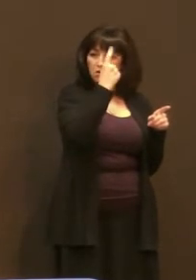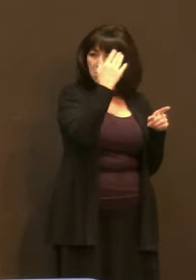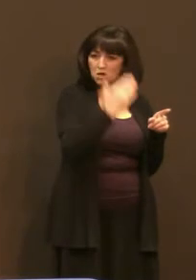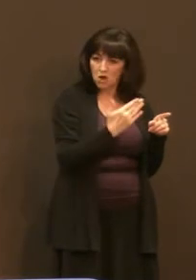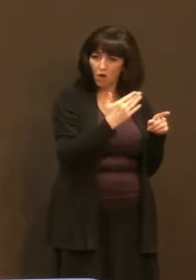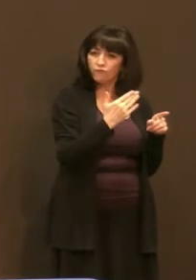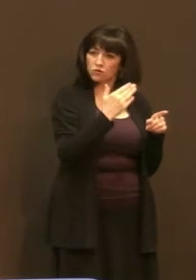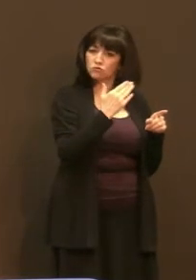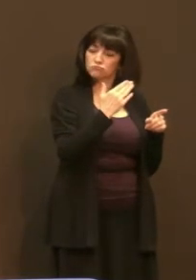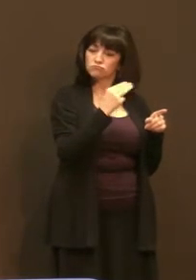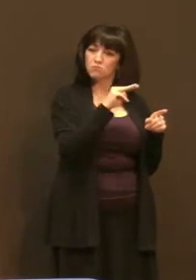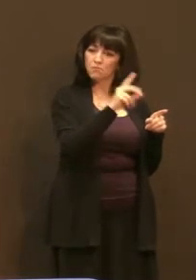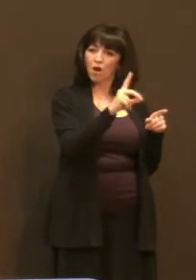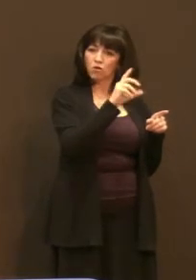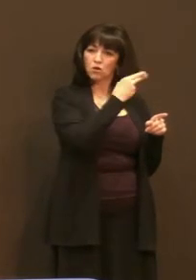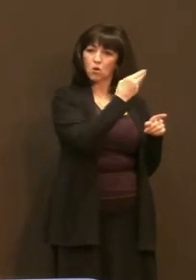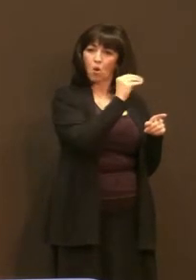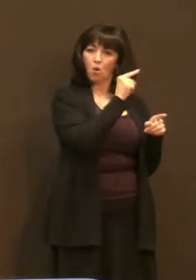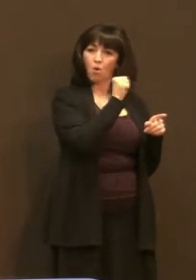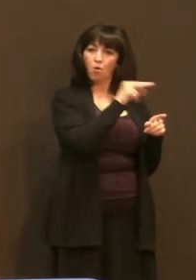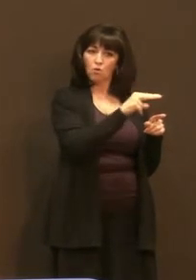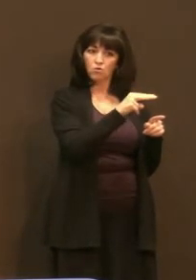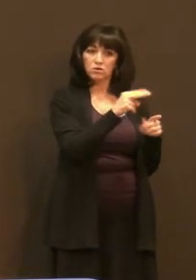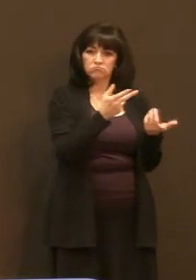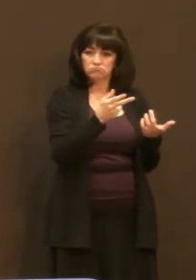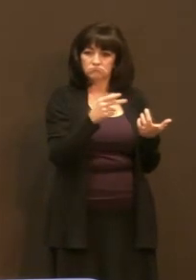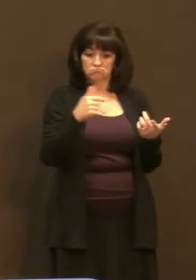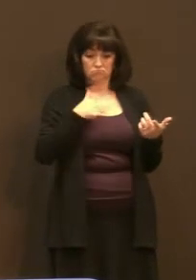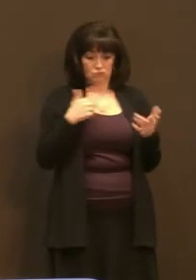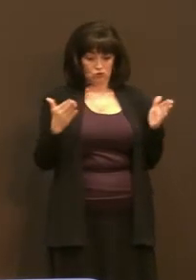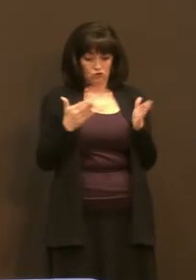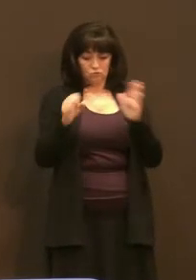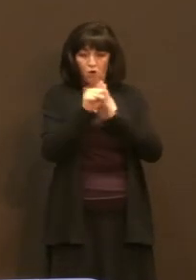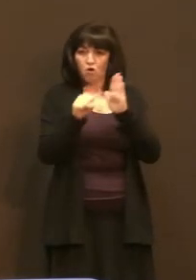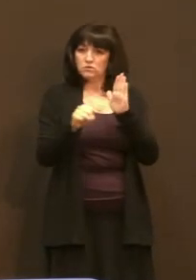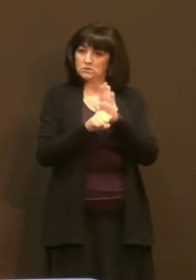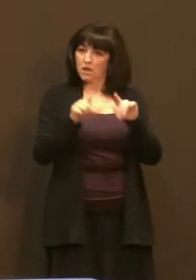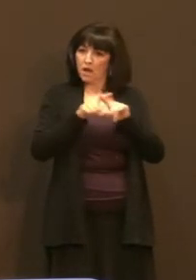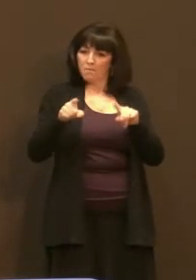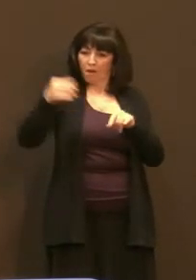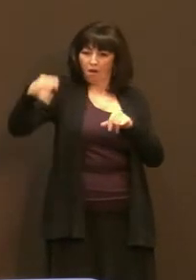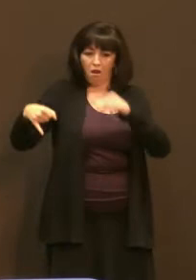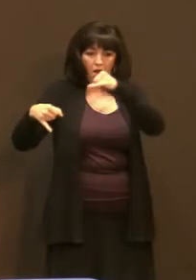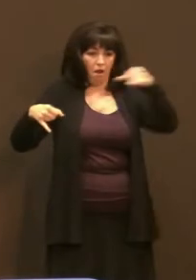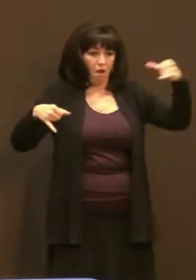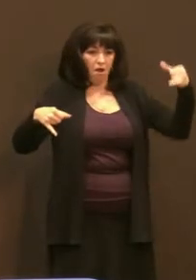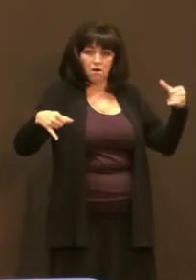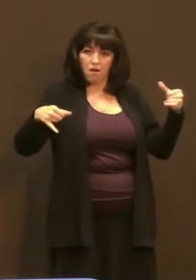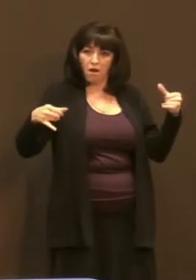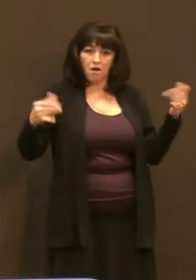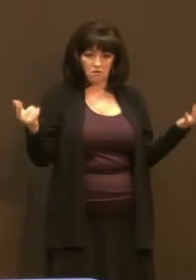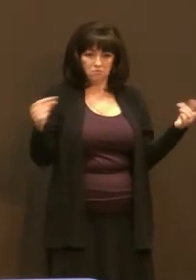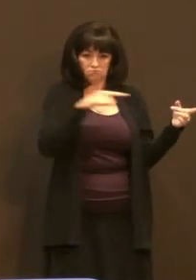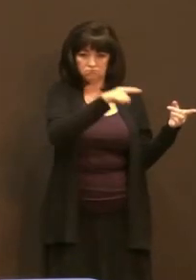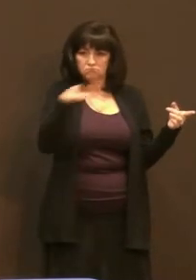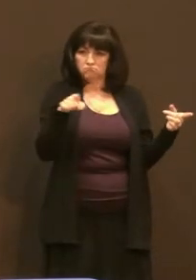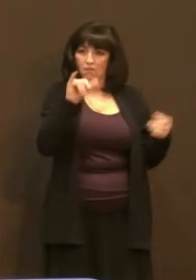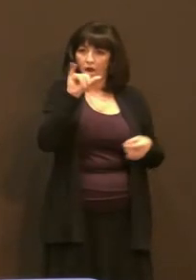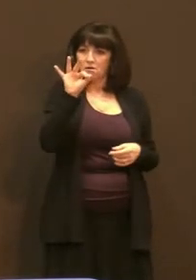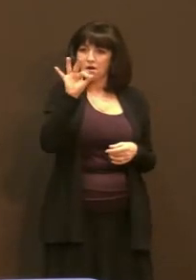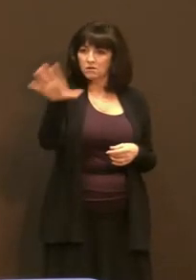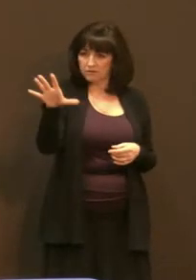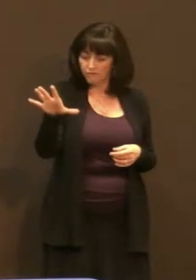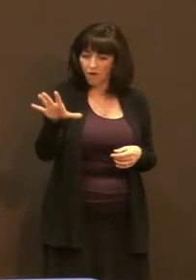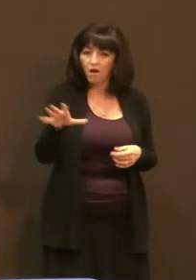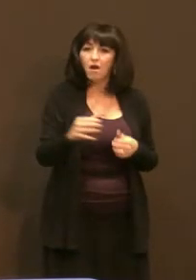because what they do affects us. We're a very small state. We're connected to these states by Interstate 95 and by the